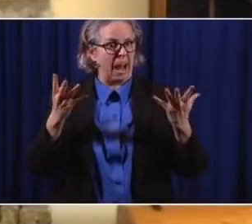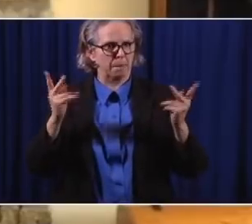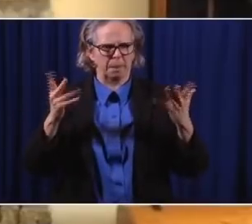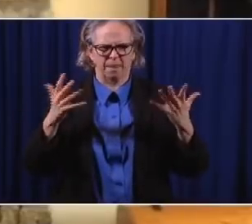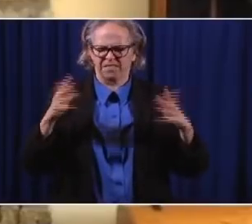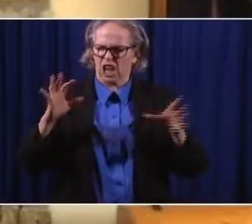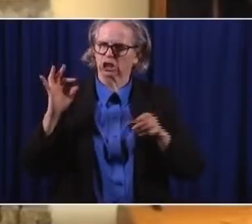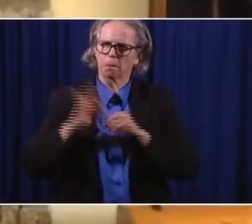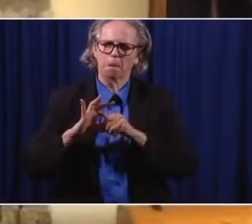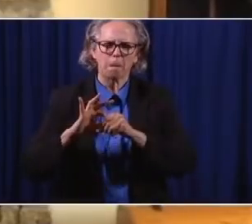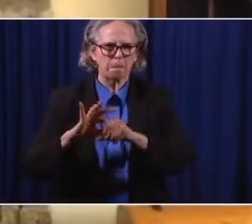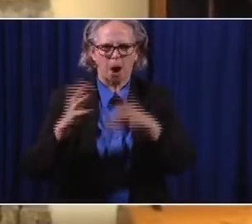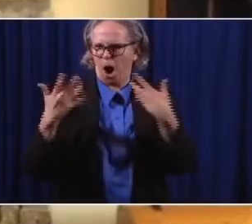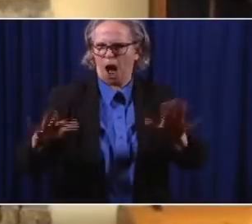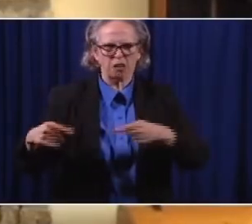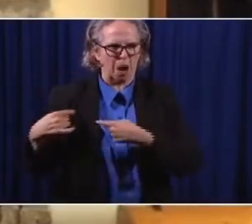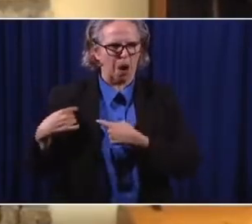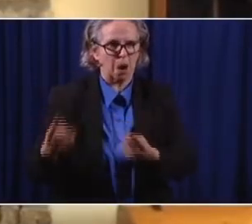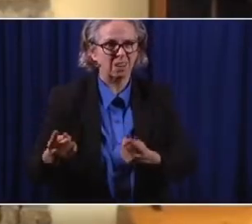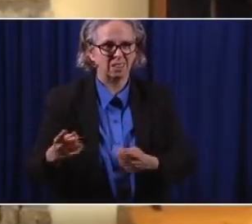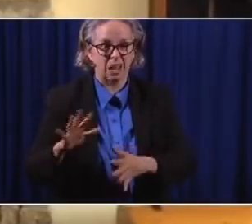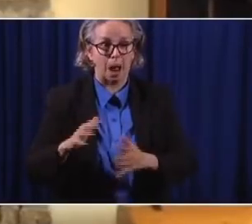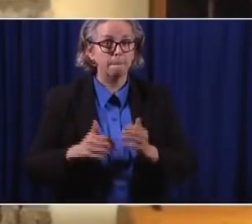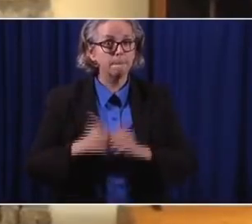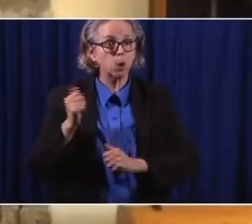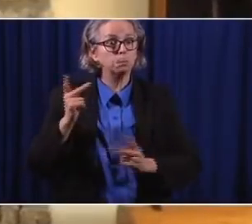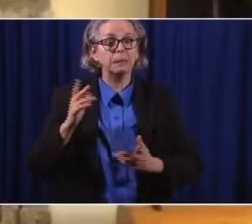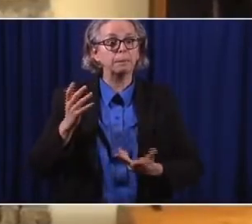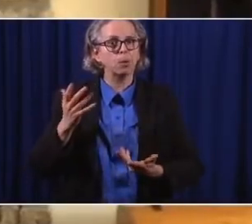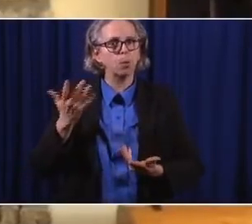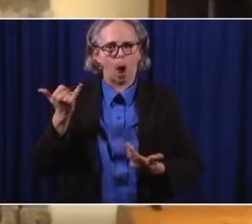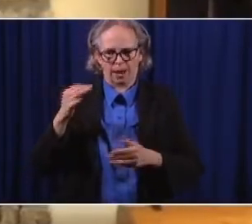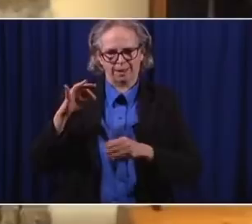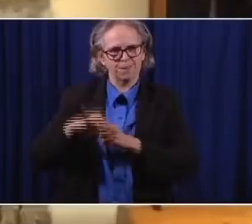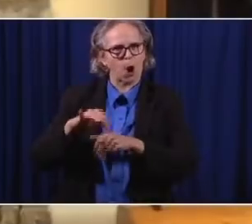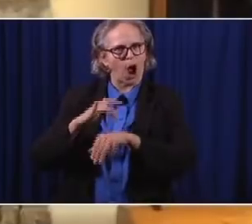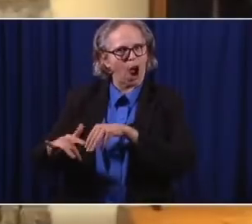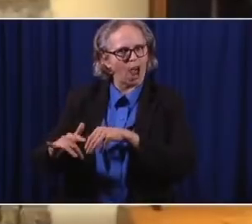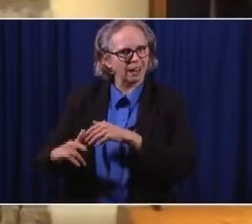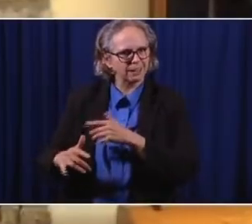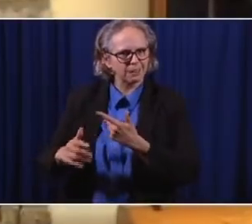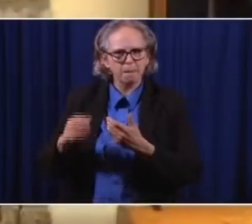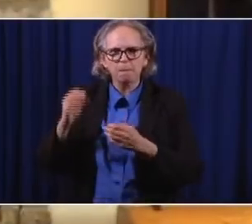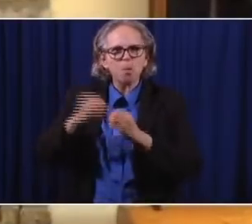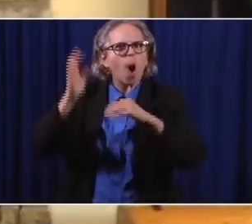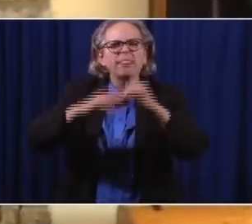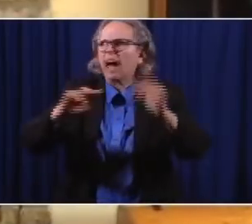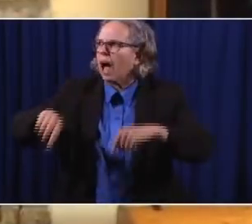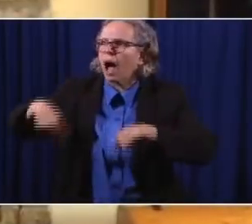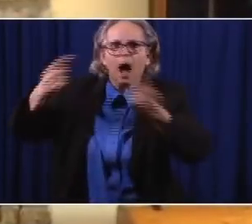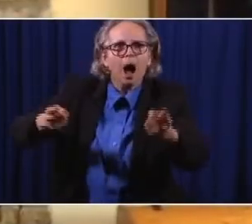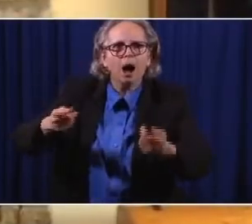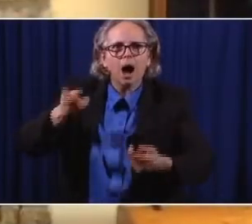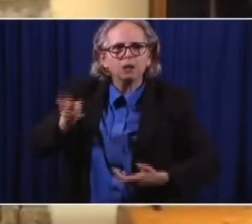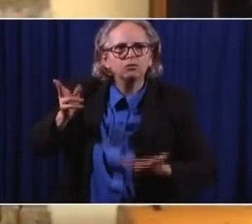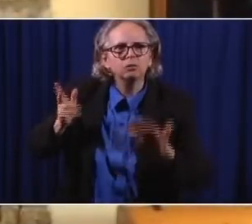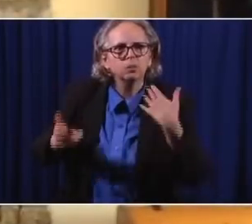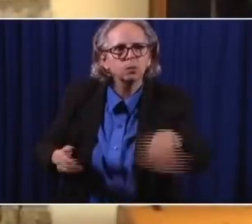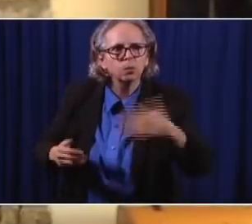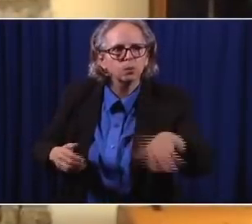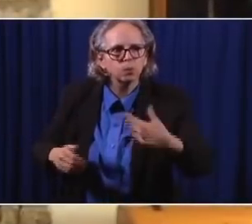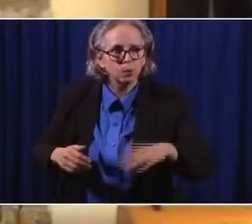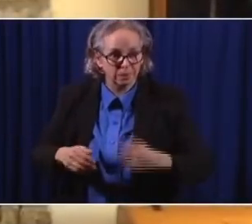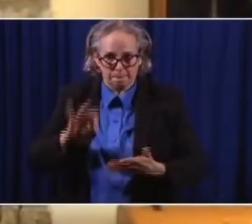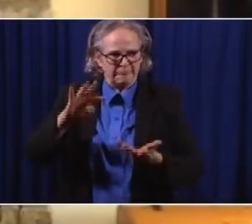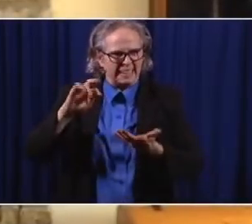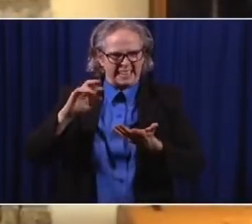people voting early than has ever voted before, I think, in Ohio history. So that should spread it out on election day.